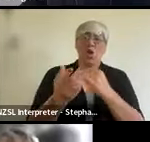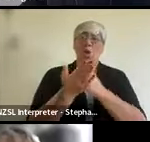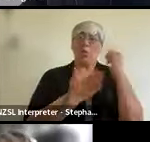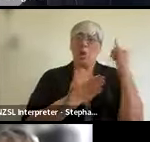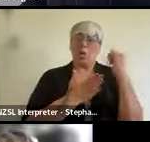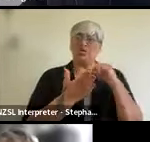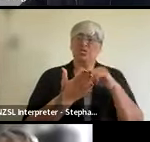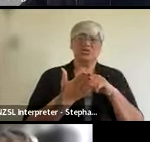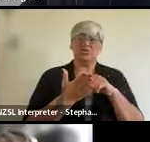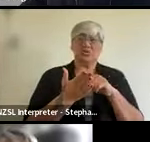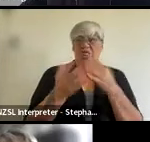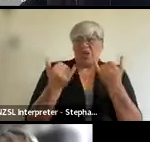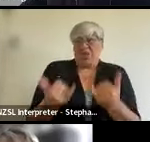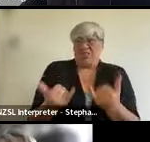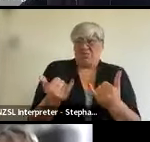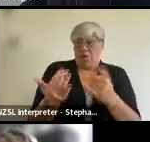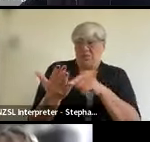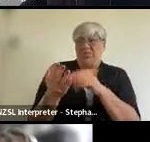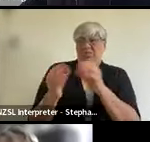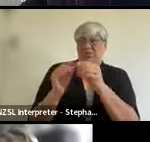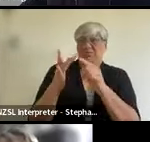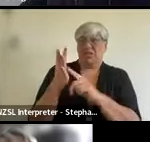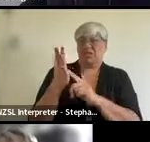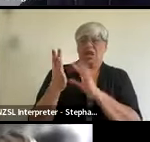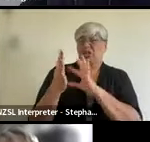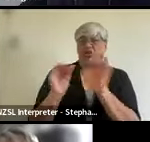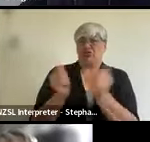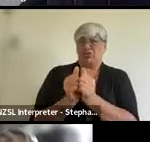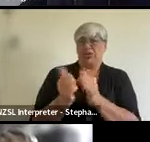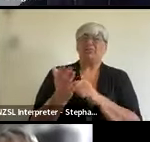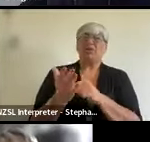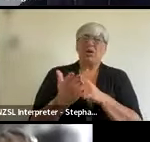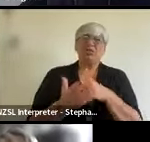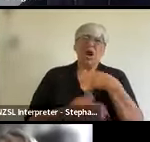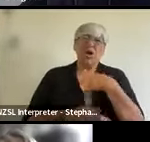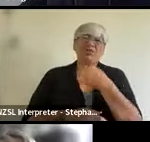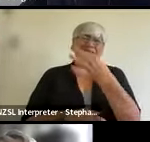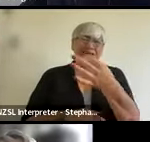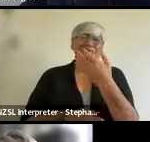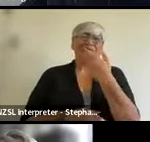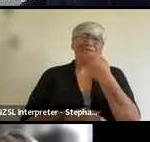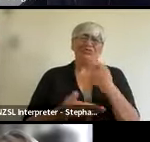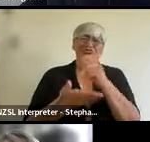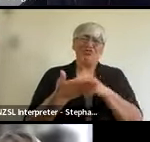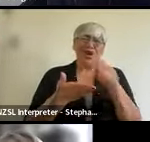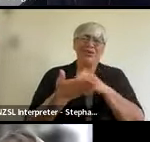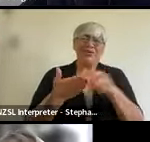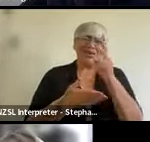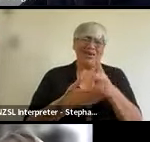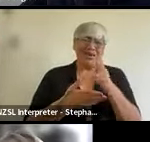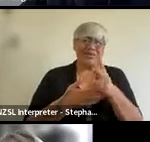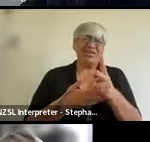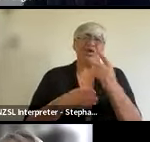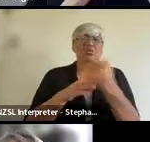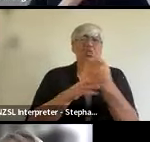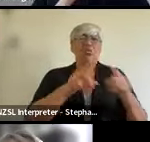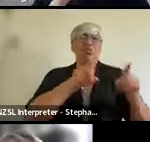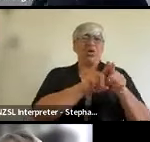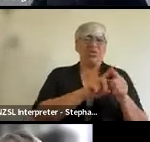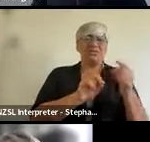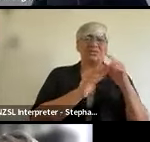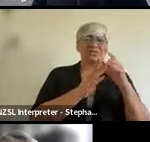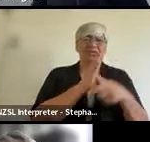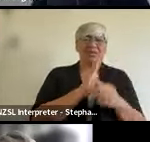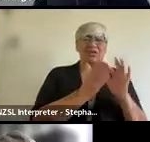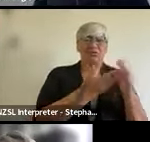bill as it's currently drafted, and I call for the bill to be rewritten in collaboration with the disability